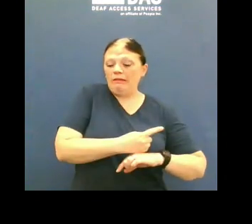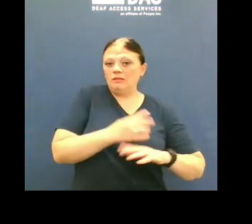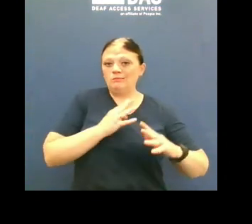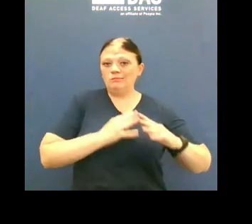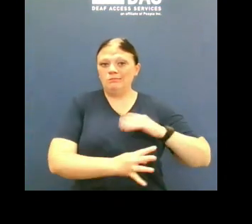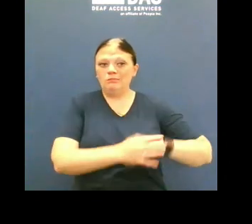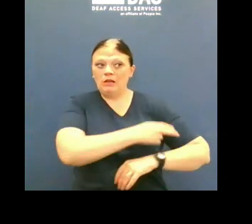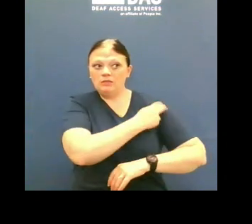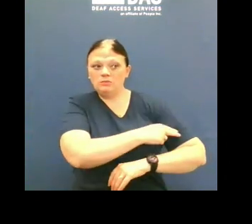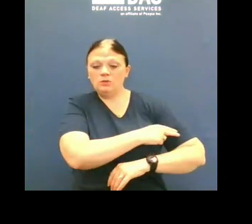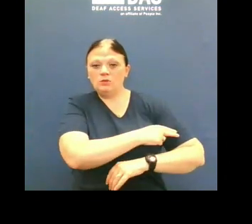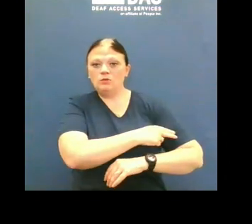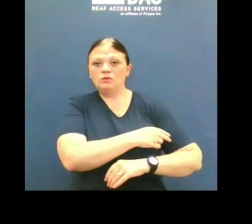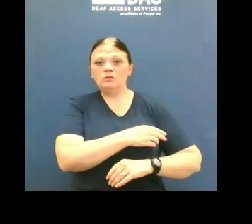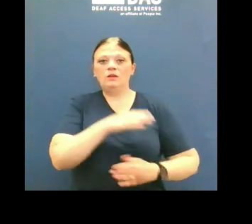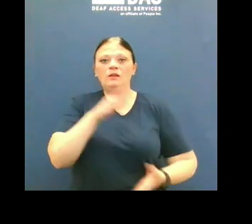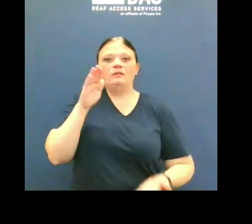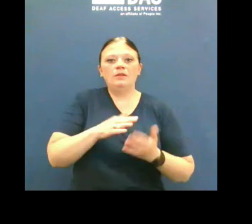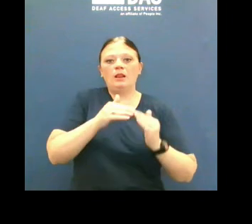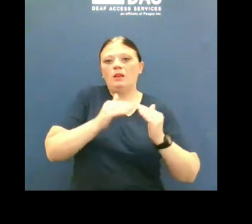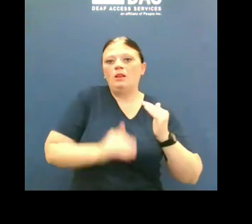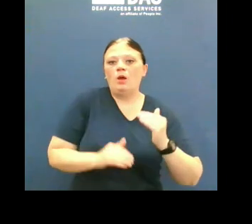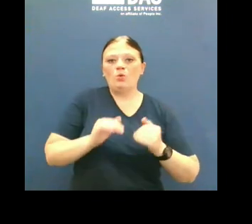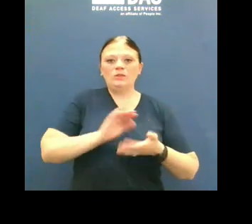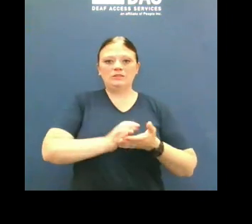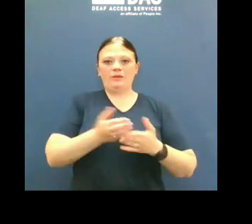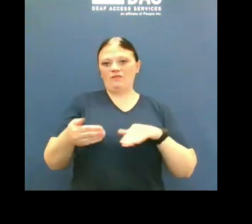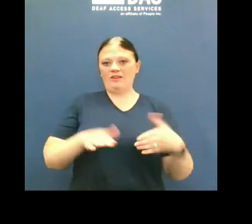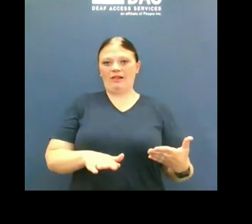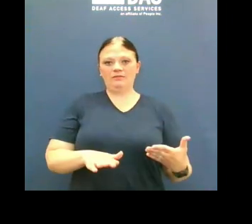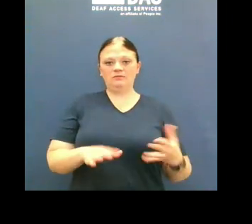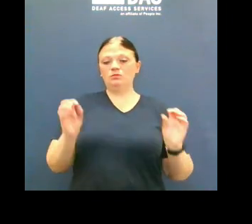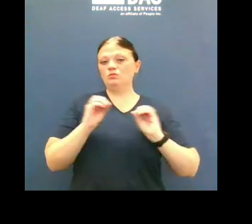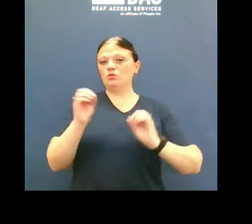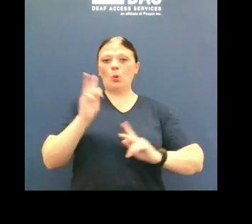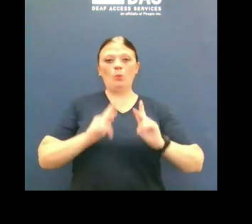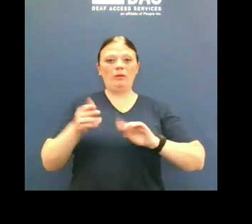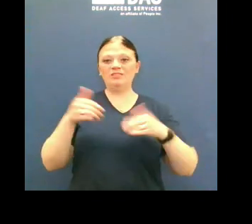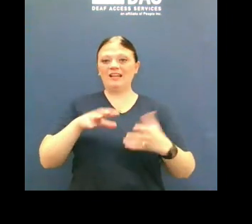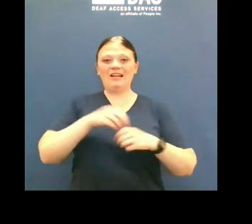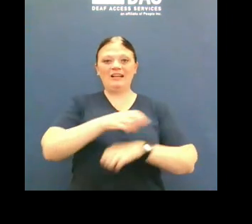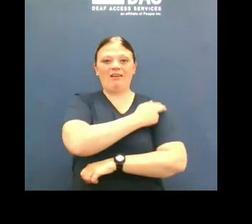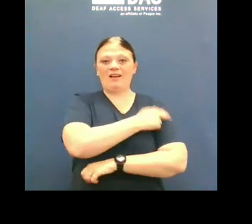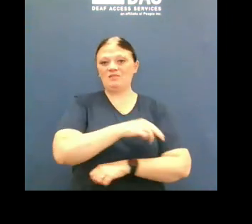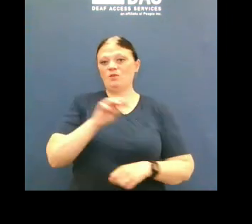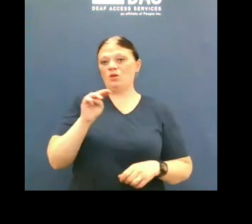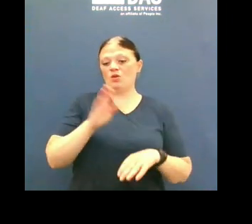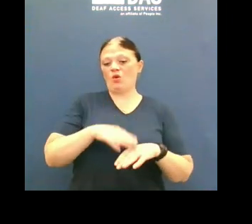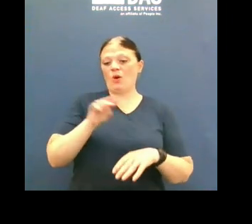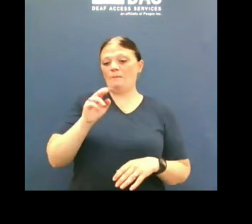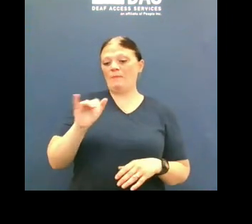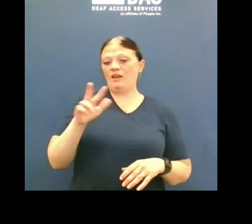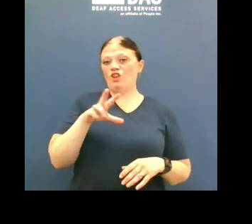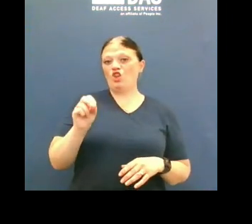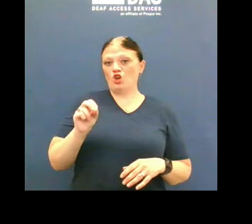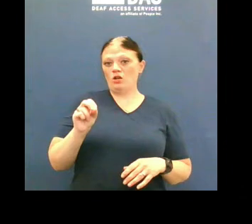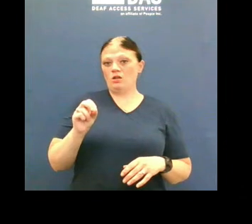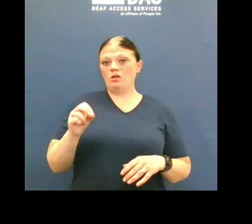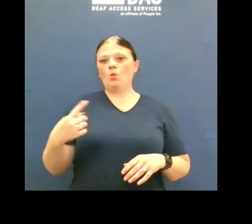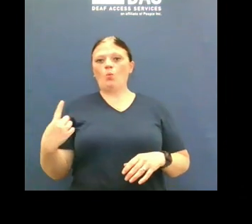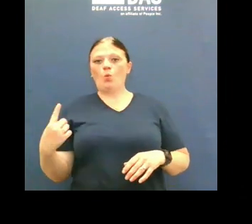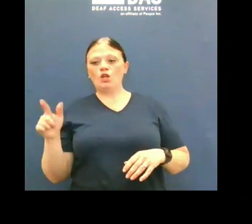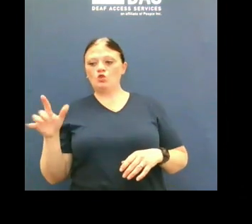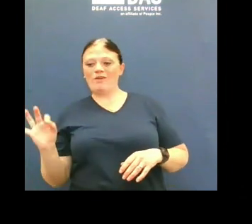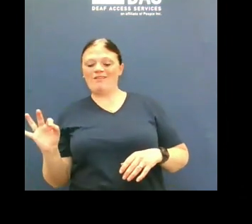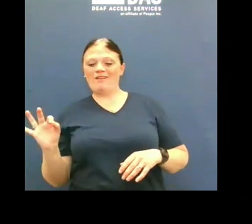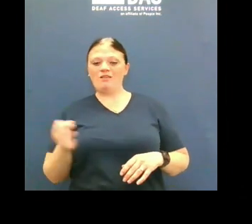we've seen the least amount of deaths in most recent time. There were no individuals who died in hospitals on May 30th. There was one on the 29th,